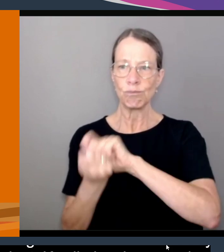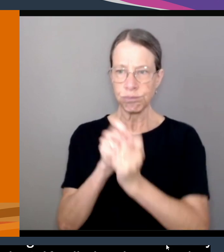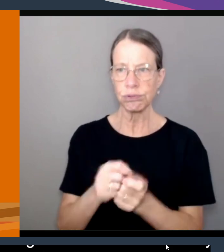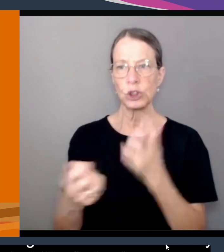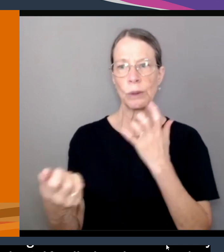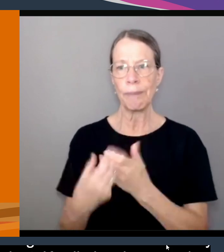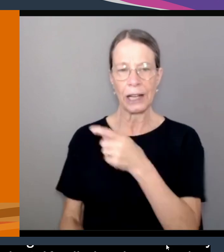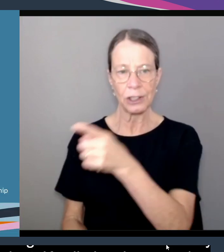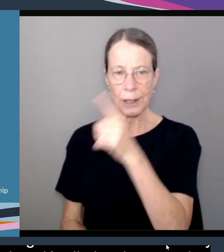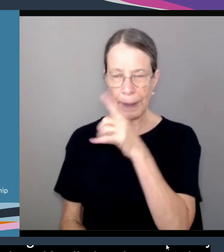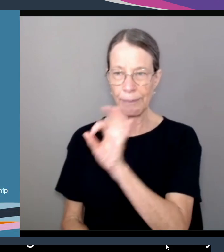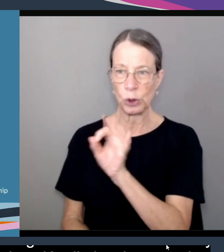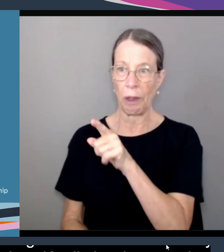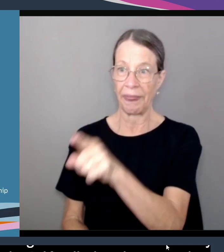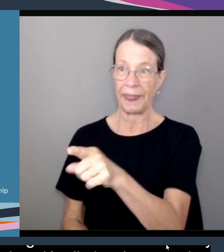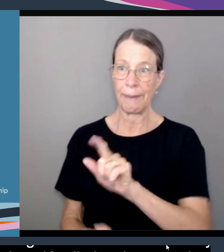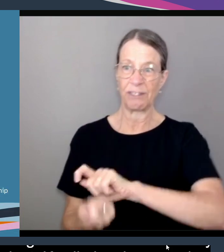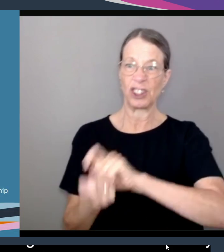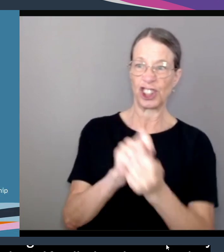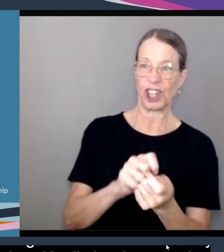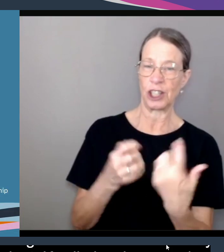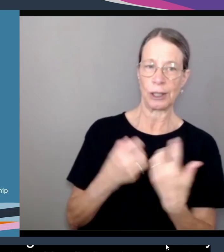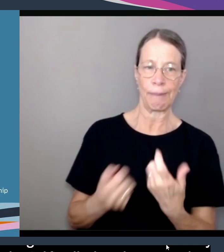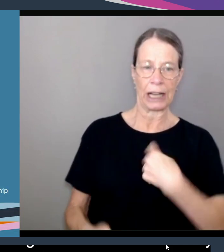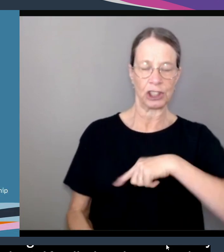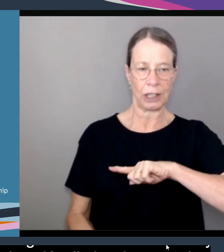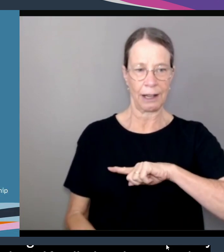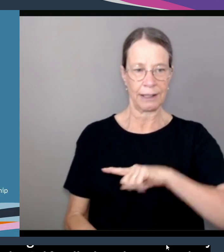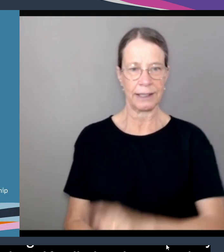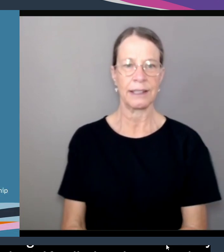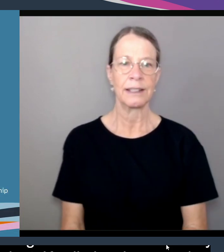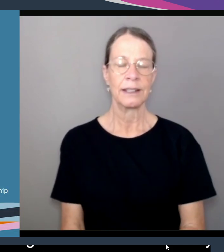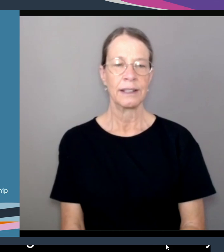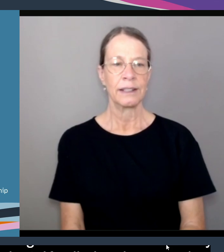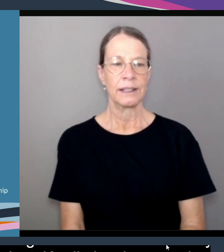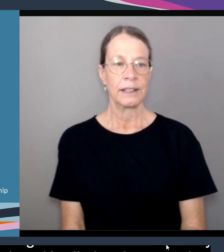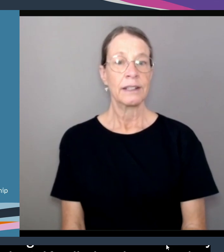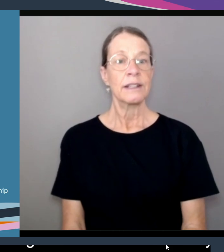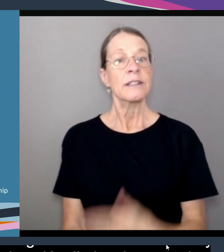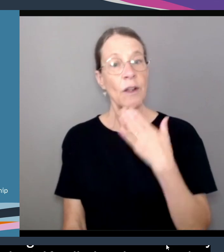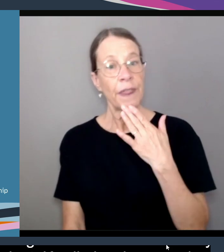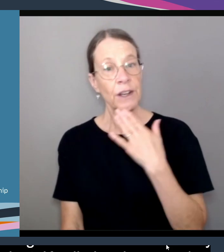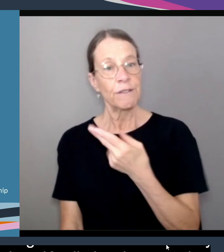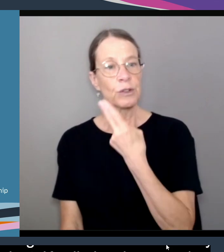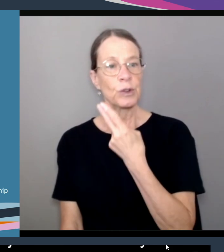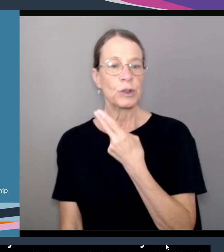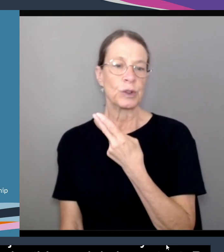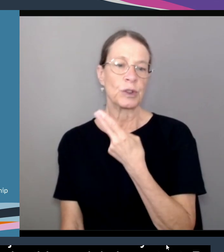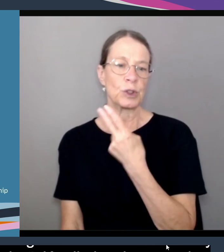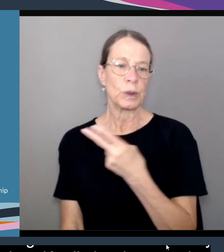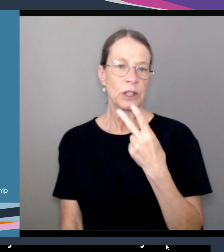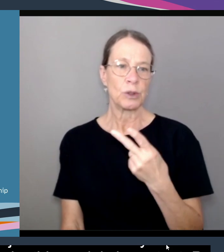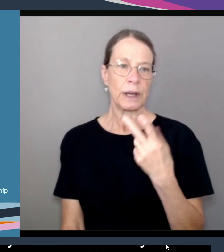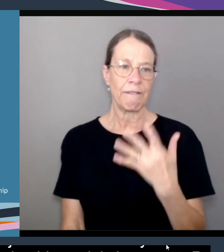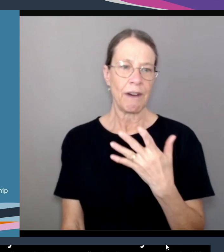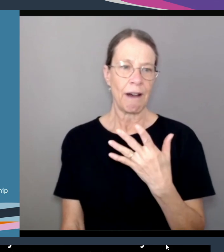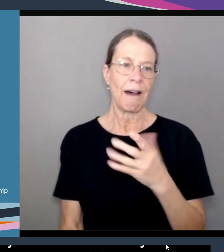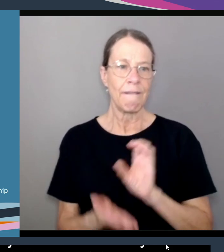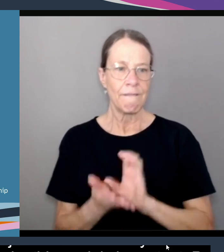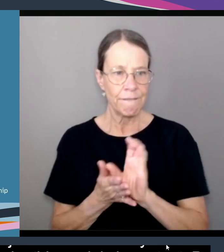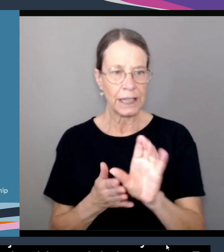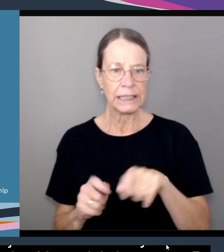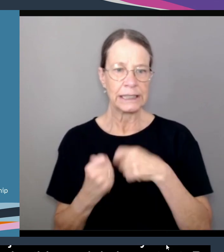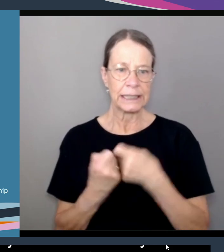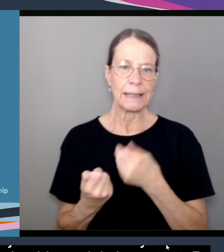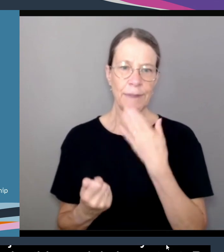advocating for themselves. To our 2025 funded teams, thank you. Thank you for your generosity in sharing your work. Thank